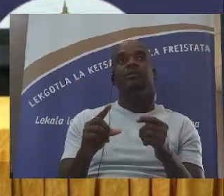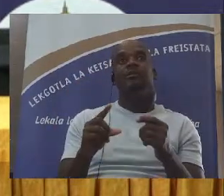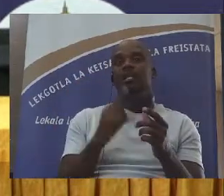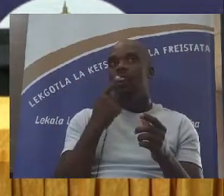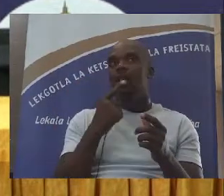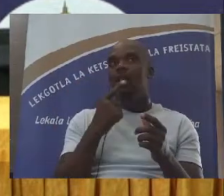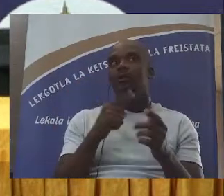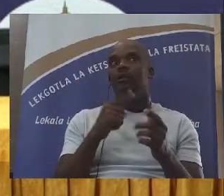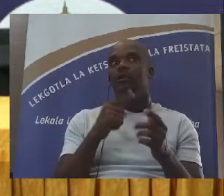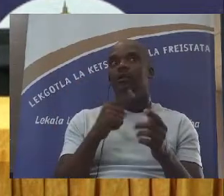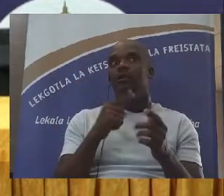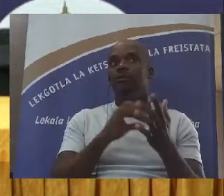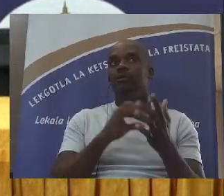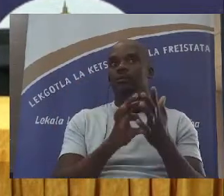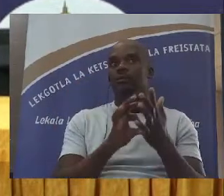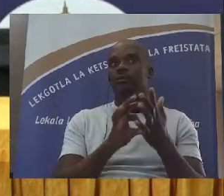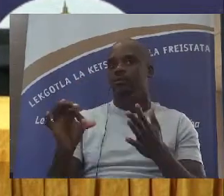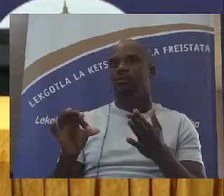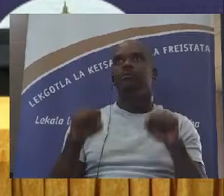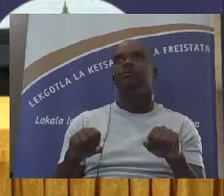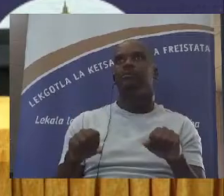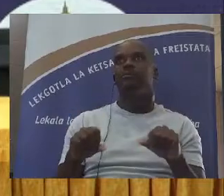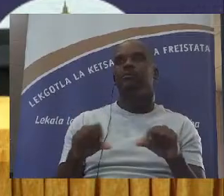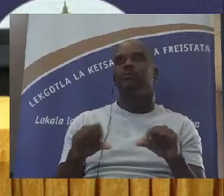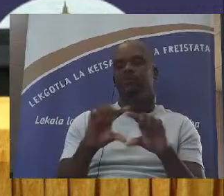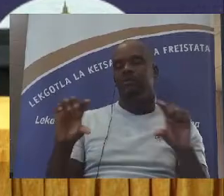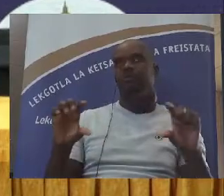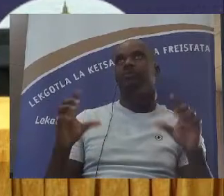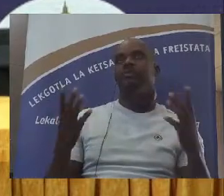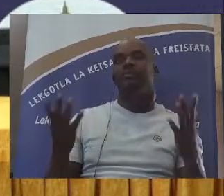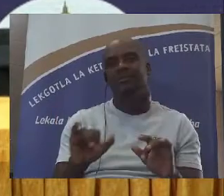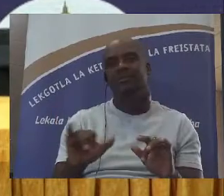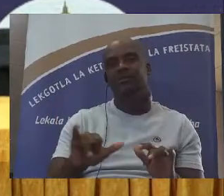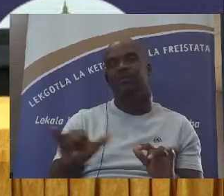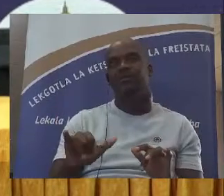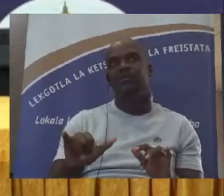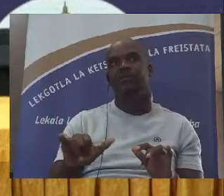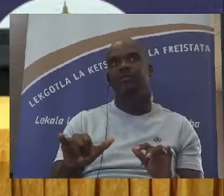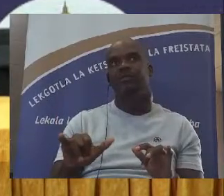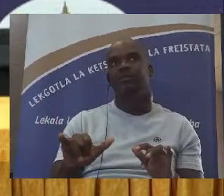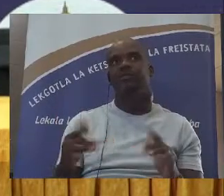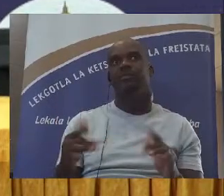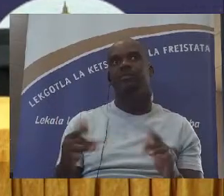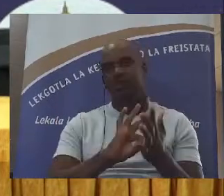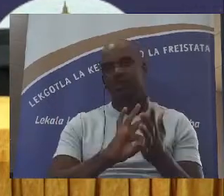red tapes do they think it's critical that it must be removed?